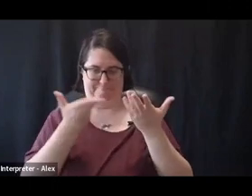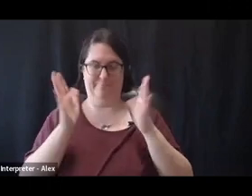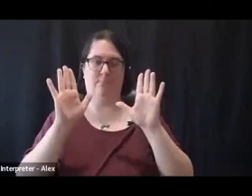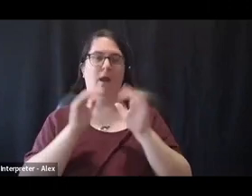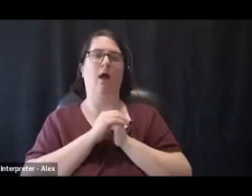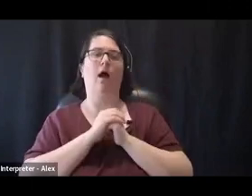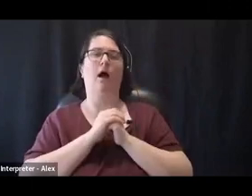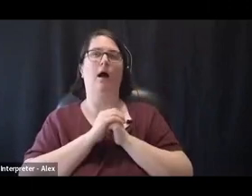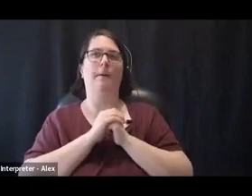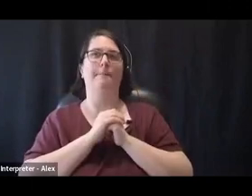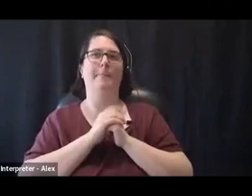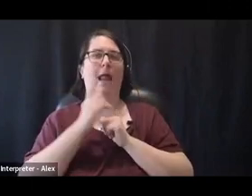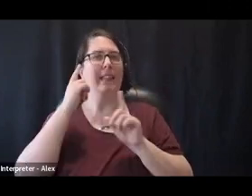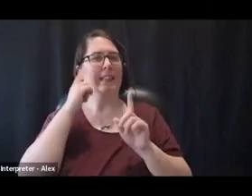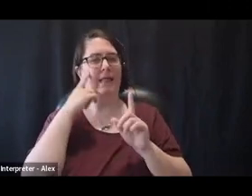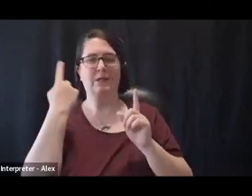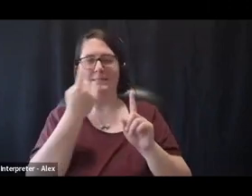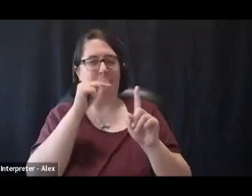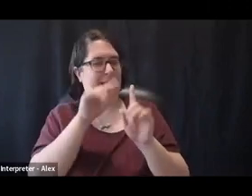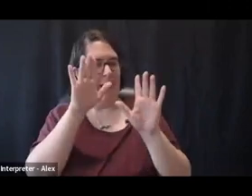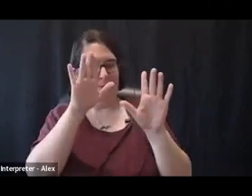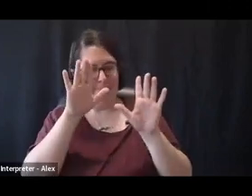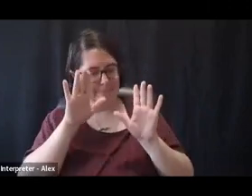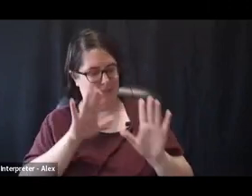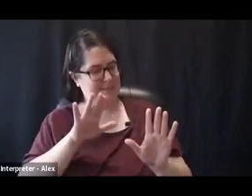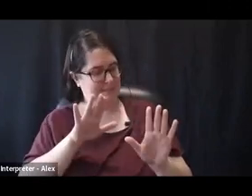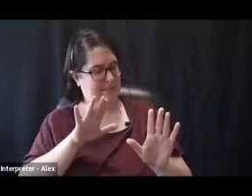there is something just so amazing and interesting to think about.